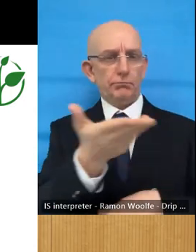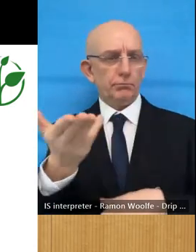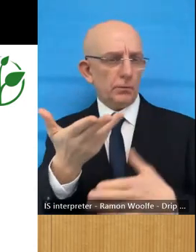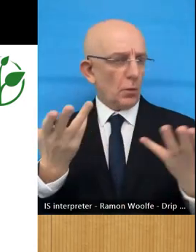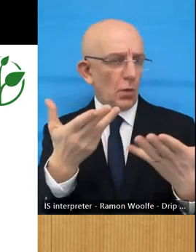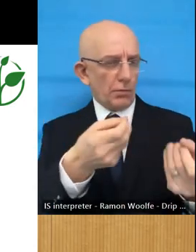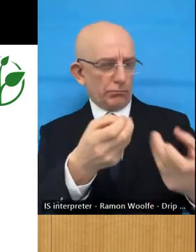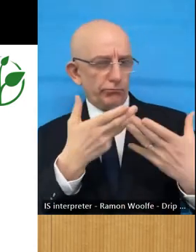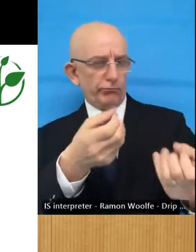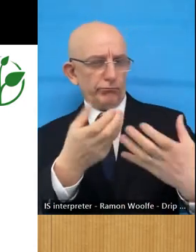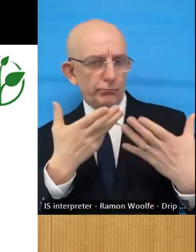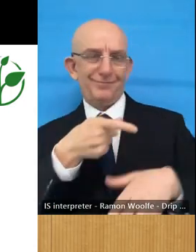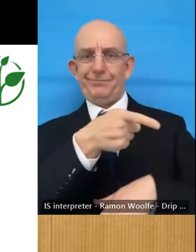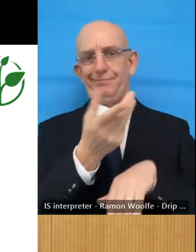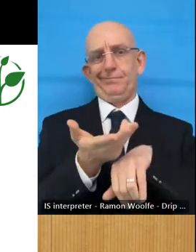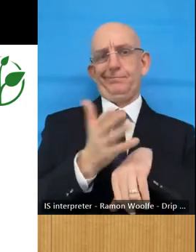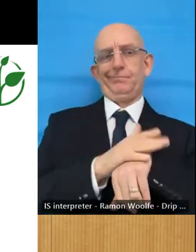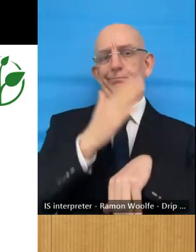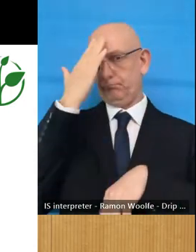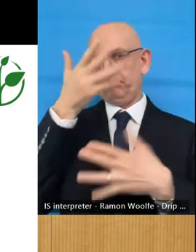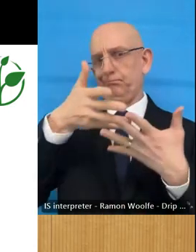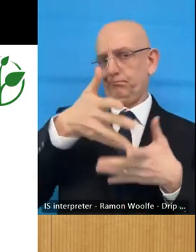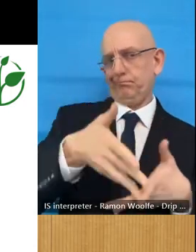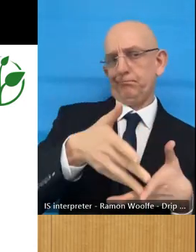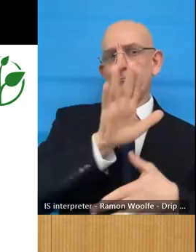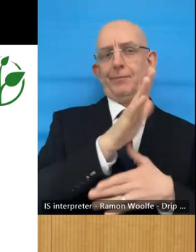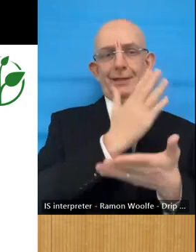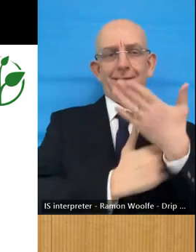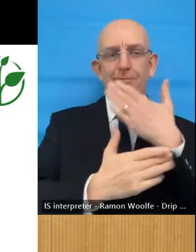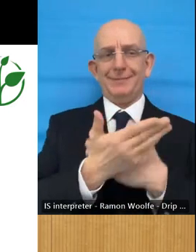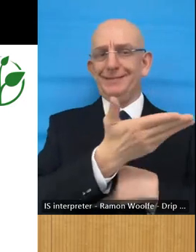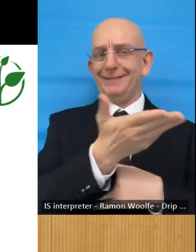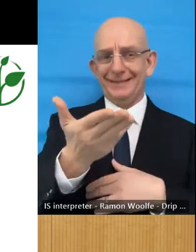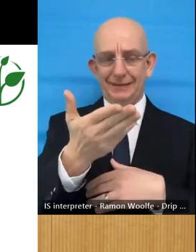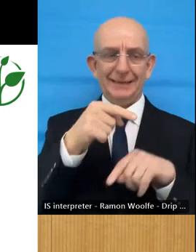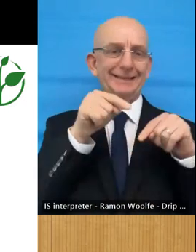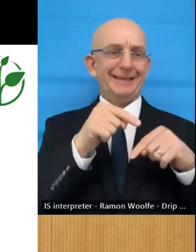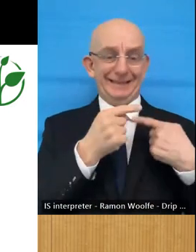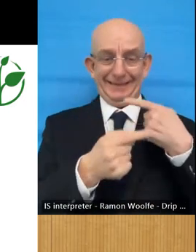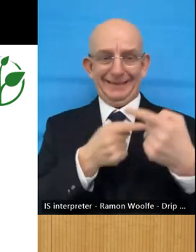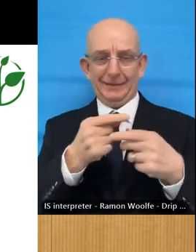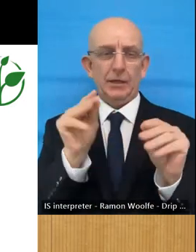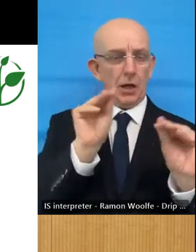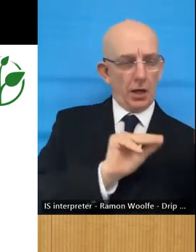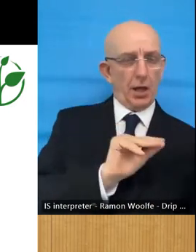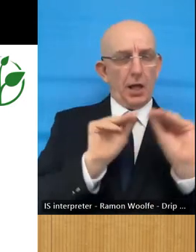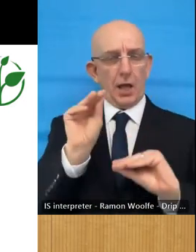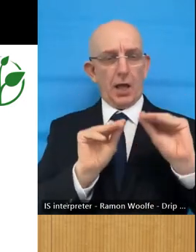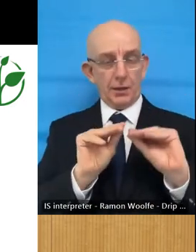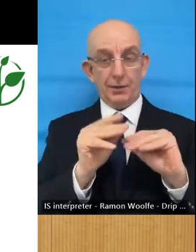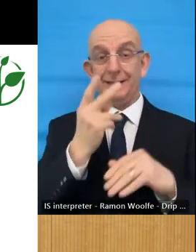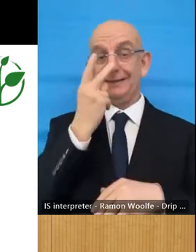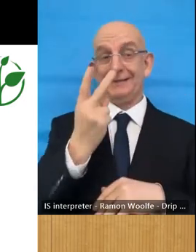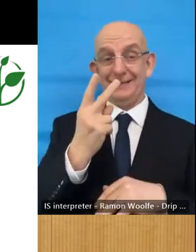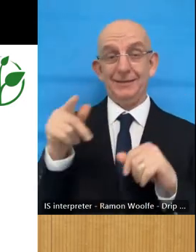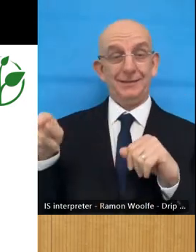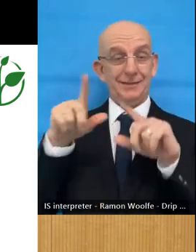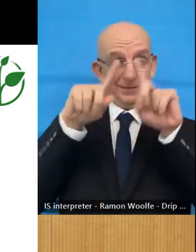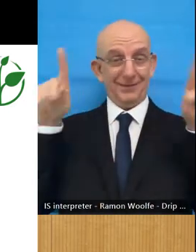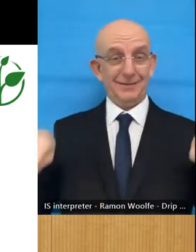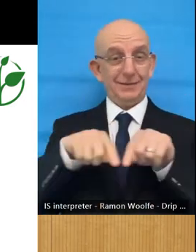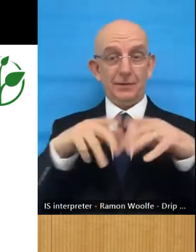You see a glass sphere on a stand depicting a bright future with a diverse group of people inside, including a person